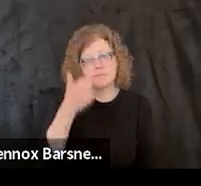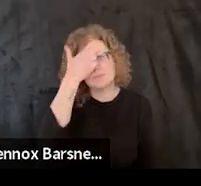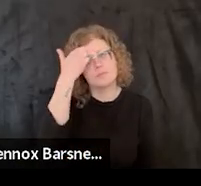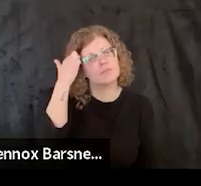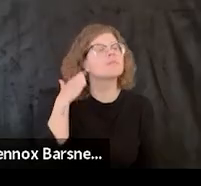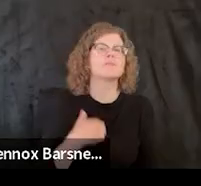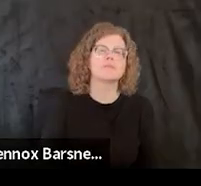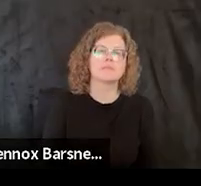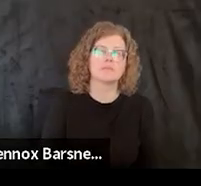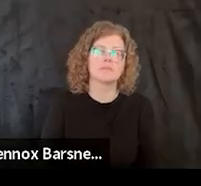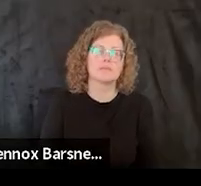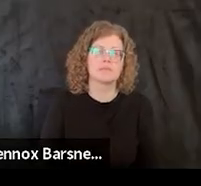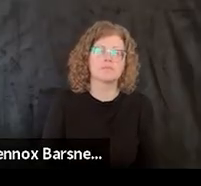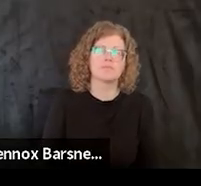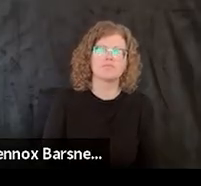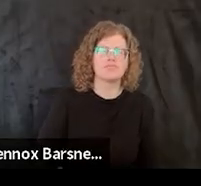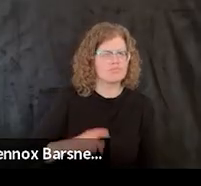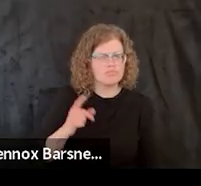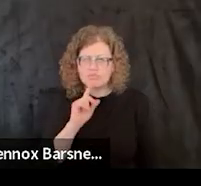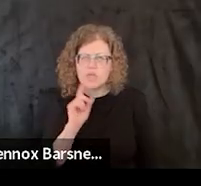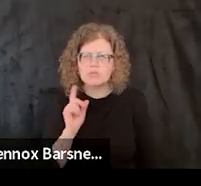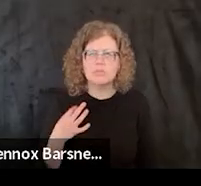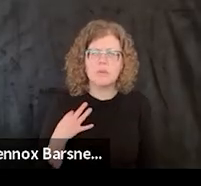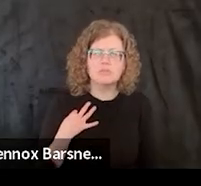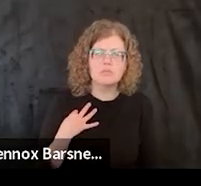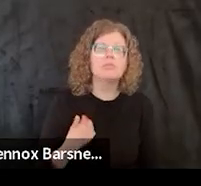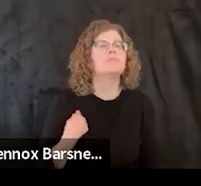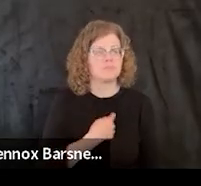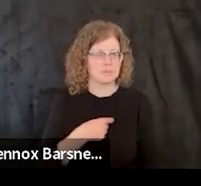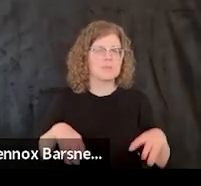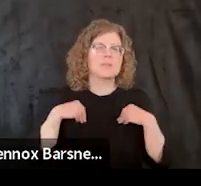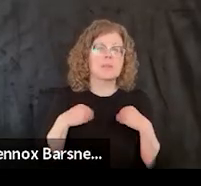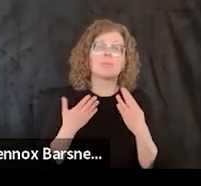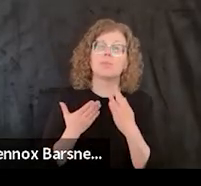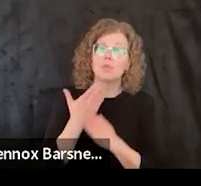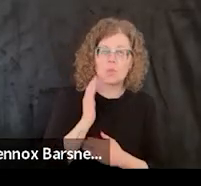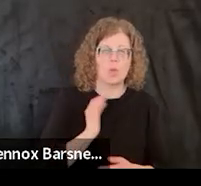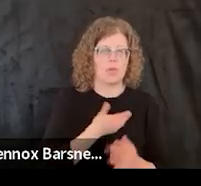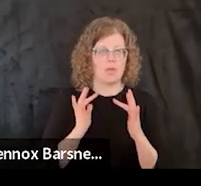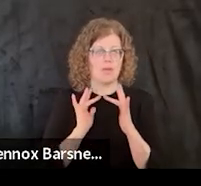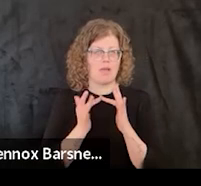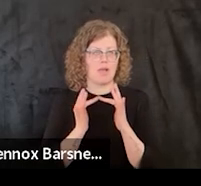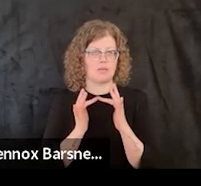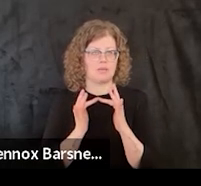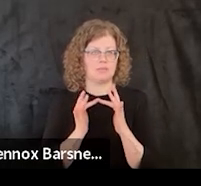Where to apply? We accept applications through an online grant platform called Smart Simple. This can